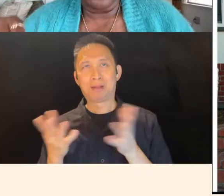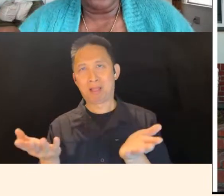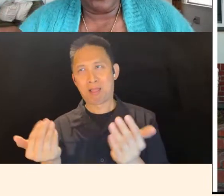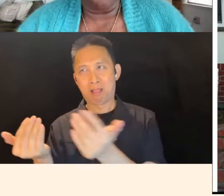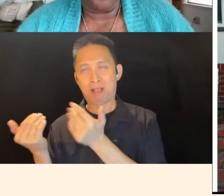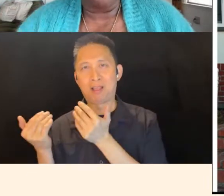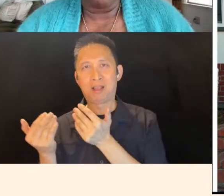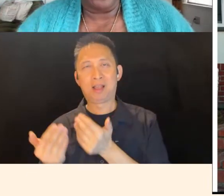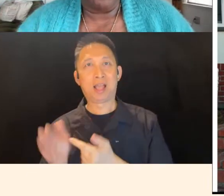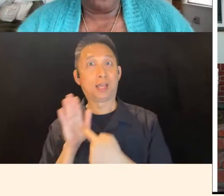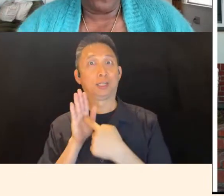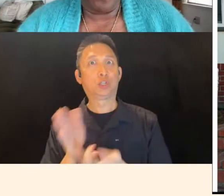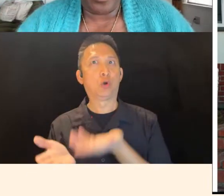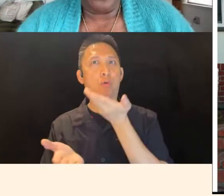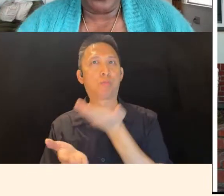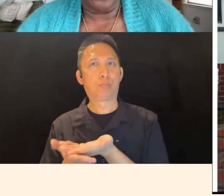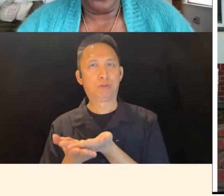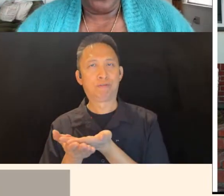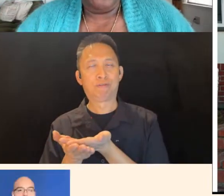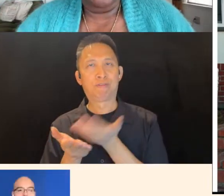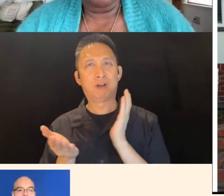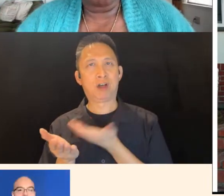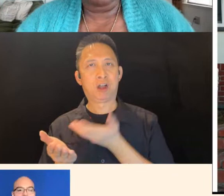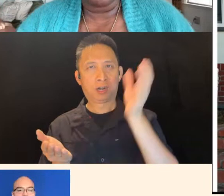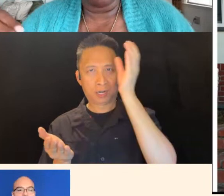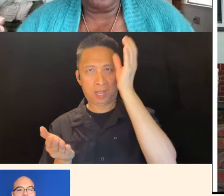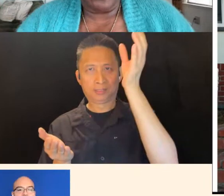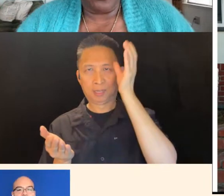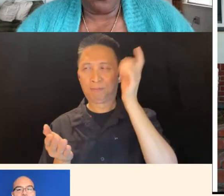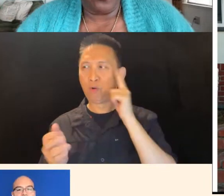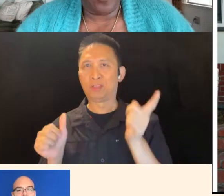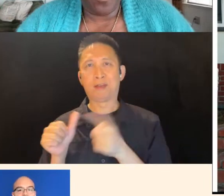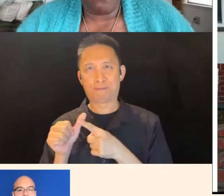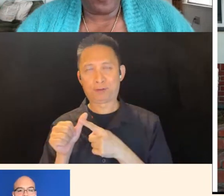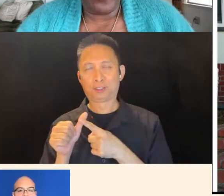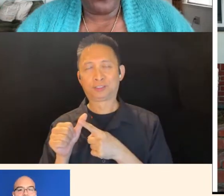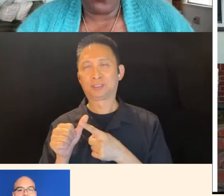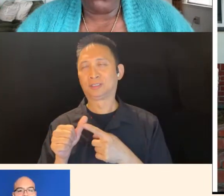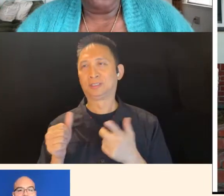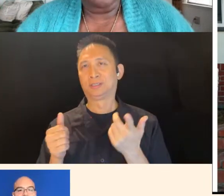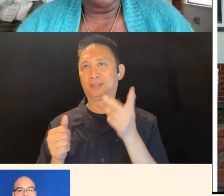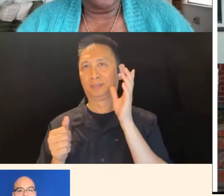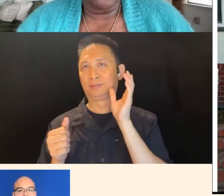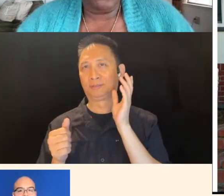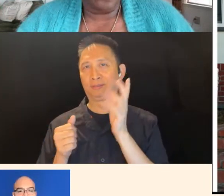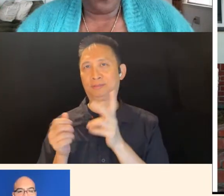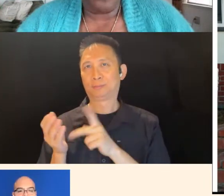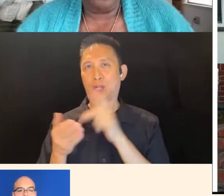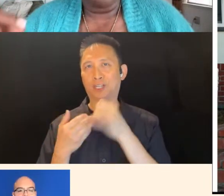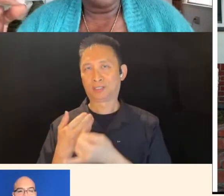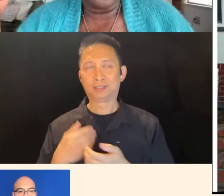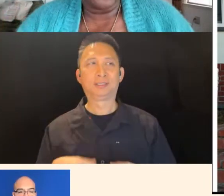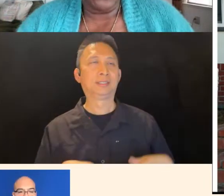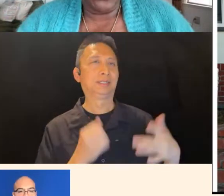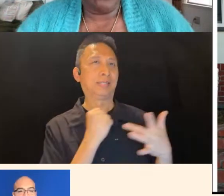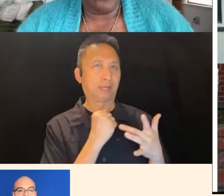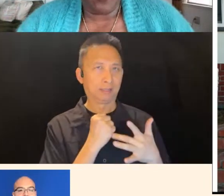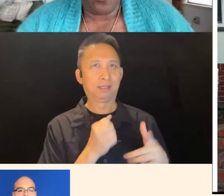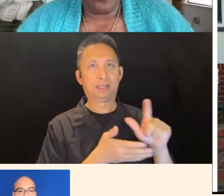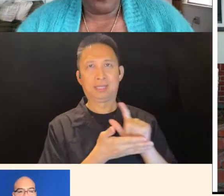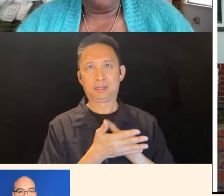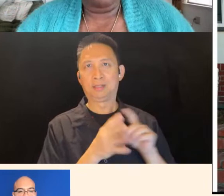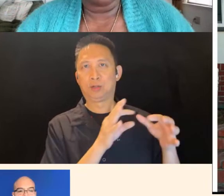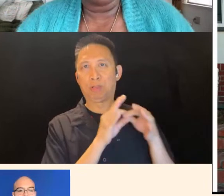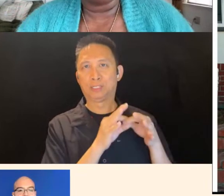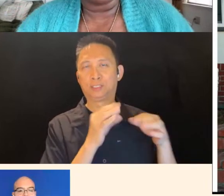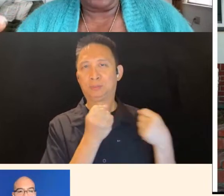of concept for our very first project. So we received technical support from the SELC, legal support, relationship